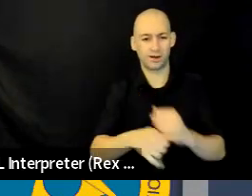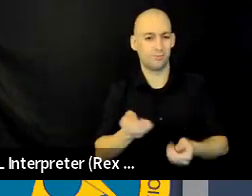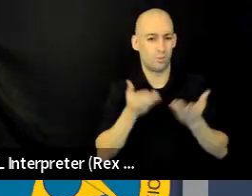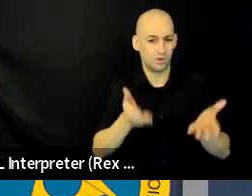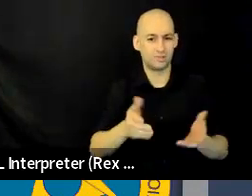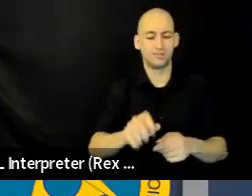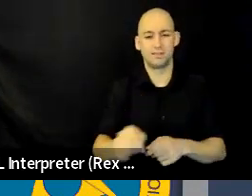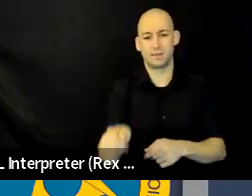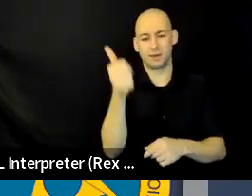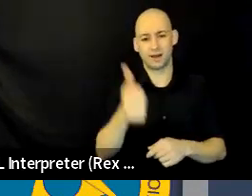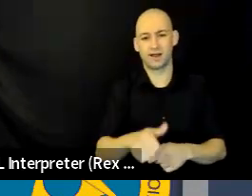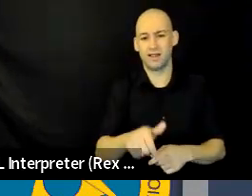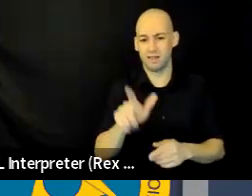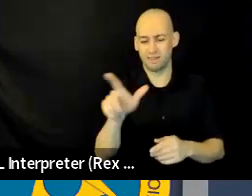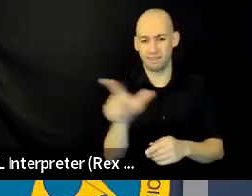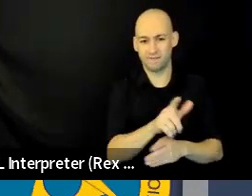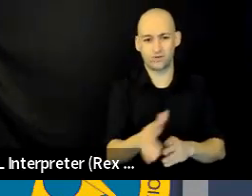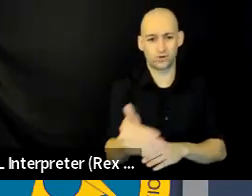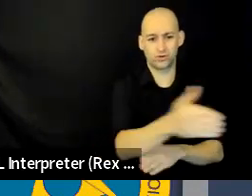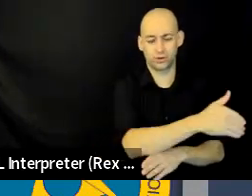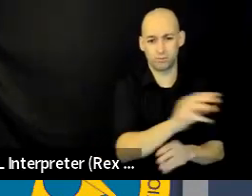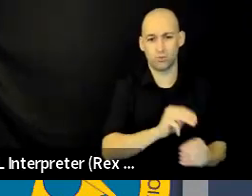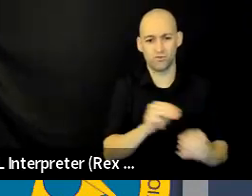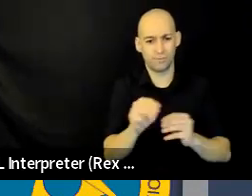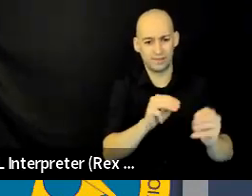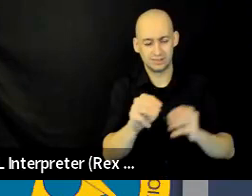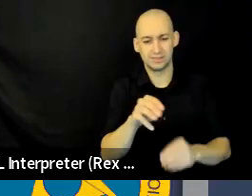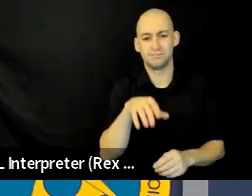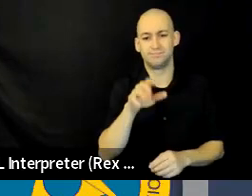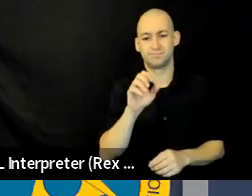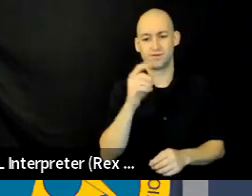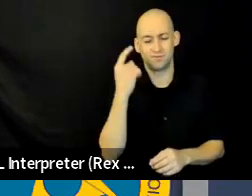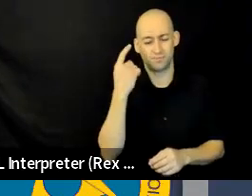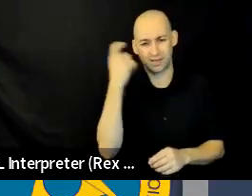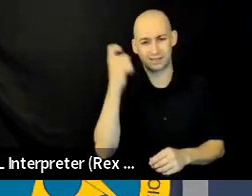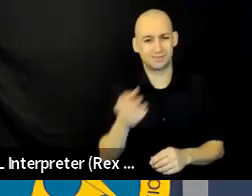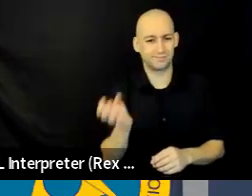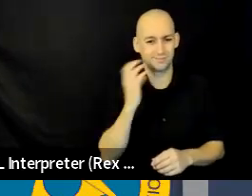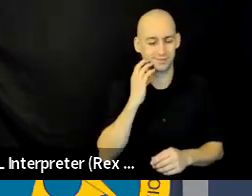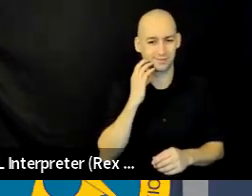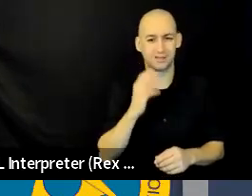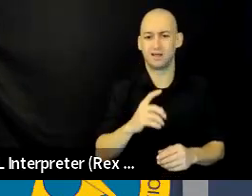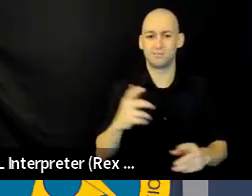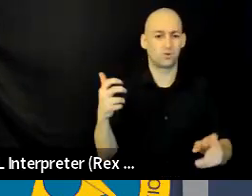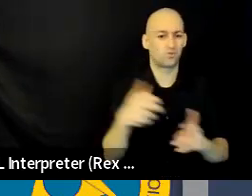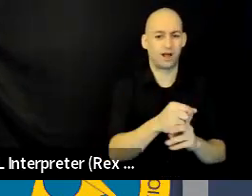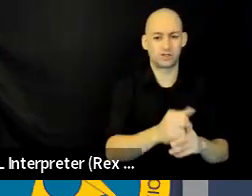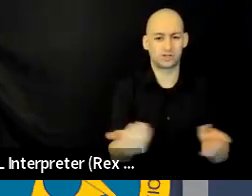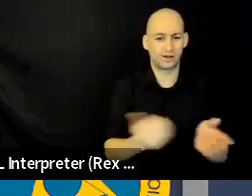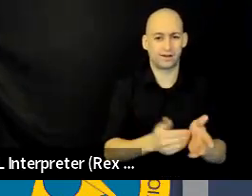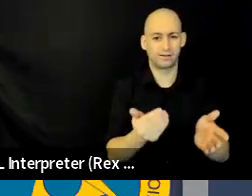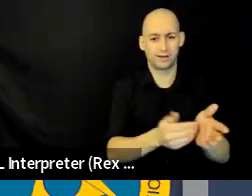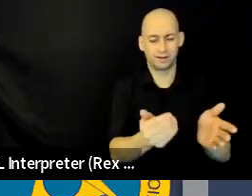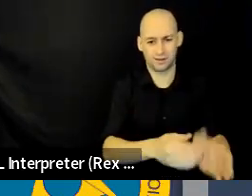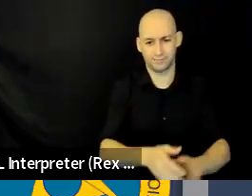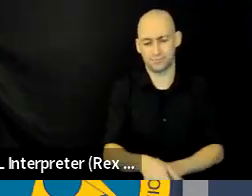movements at the intersection of State Route 101 and Welsona Road due to a high concentration of severe collisions. To accommodate